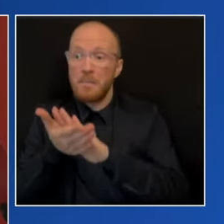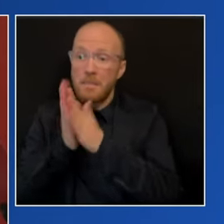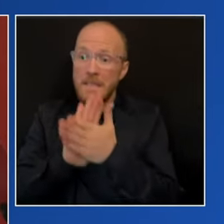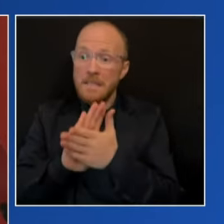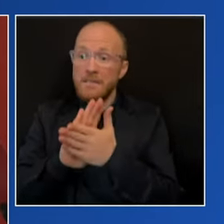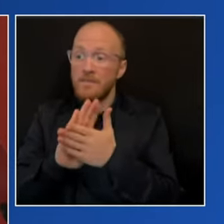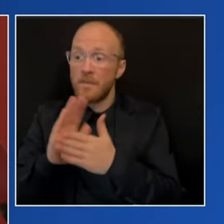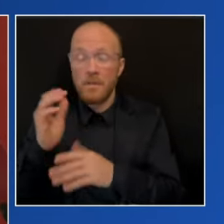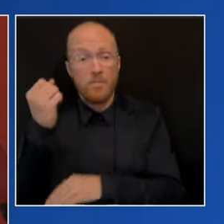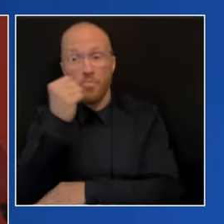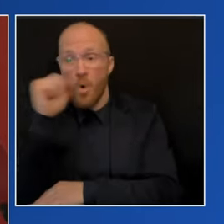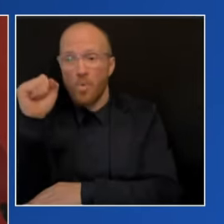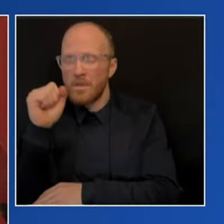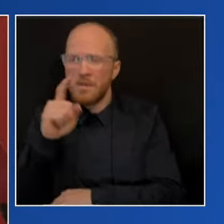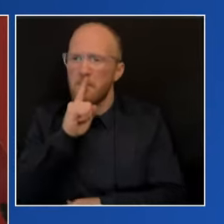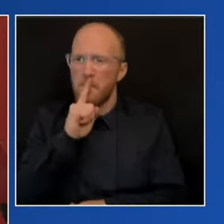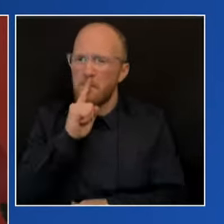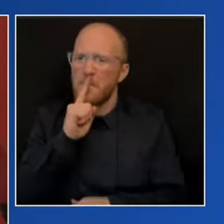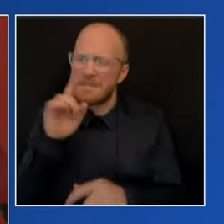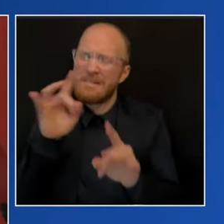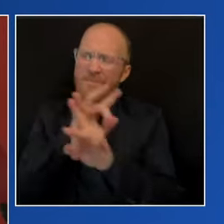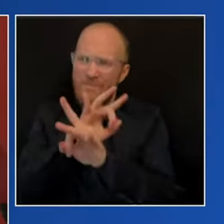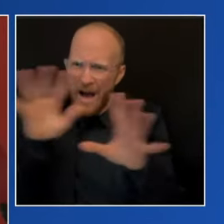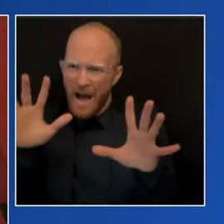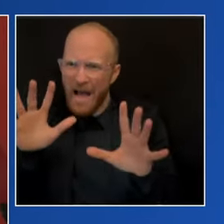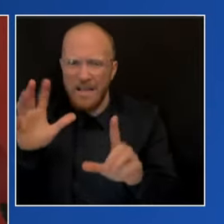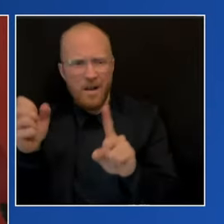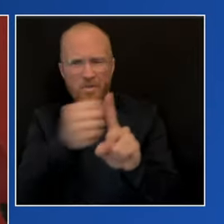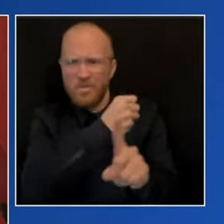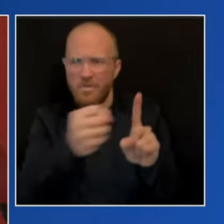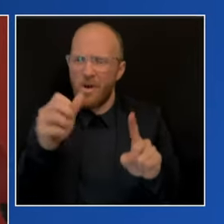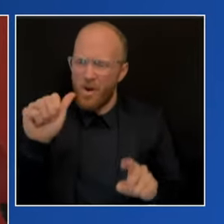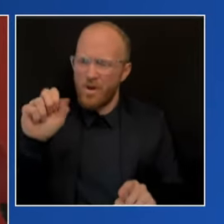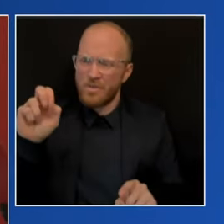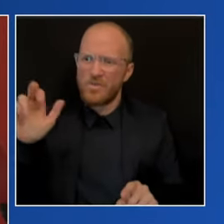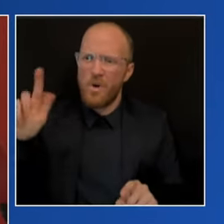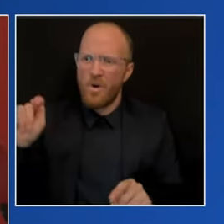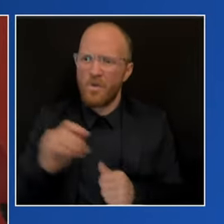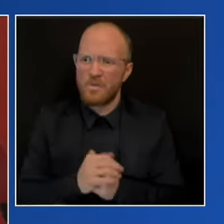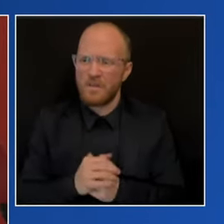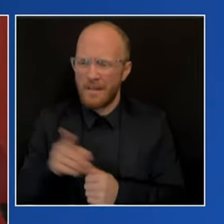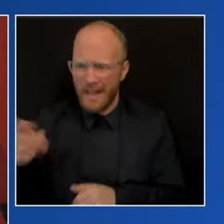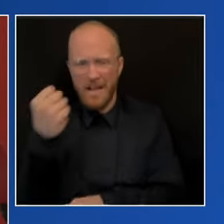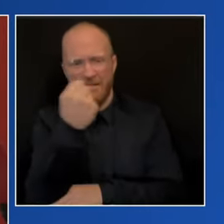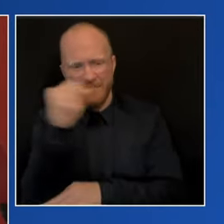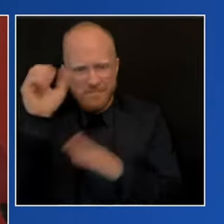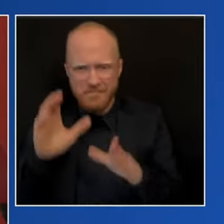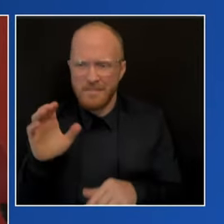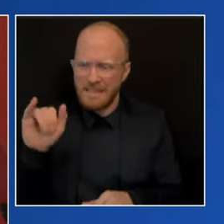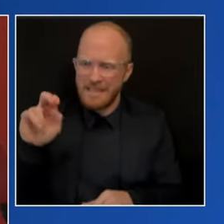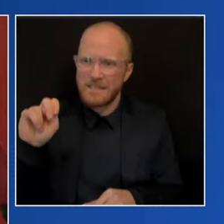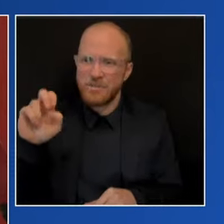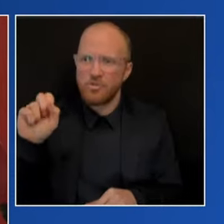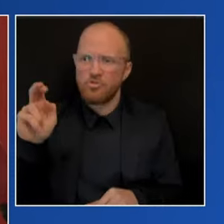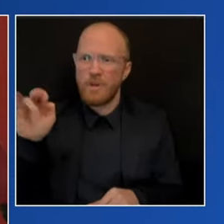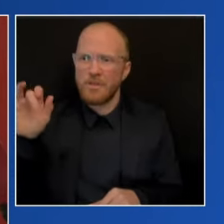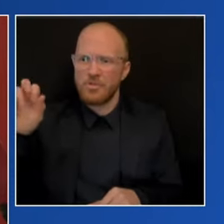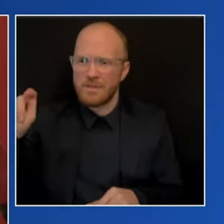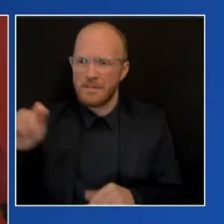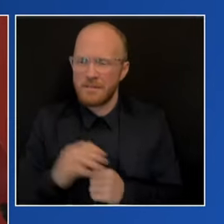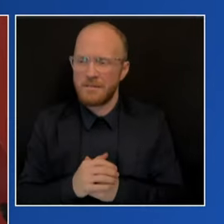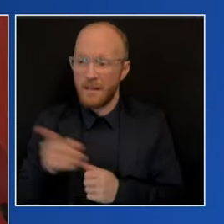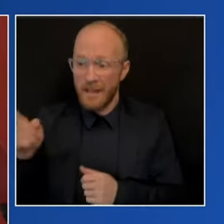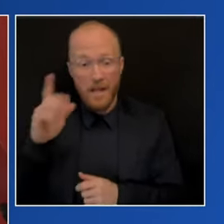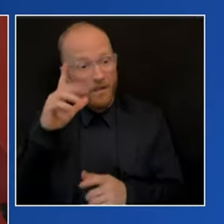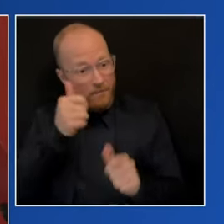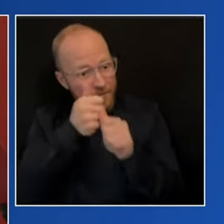assault. They were insurrectionists, not patriots. They weren't there to uphold the Constitution. They were there